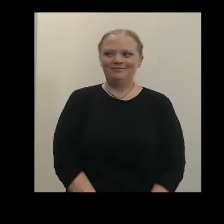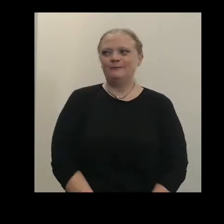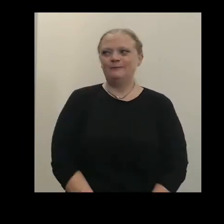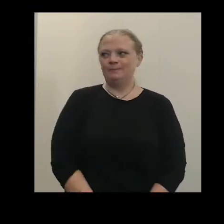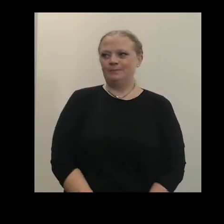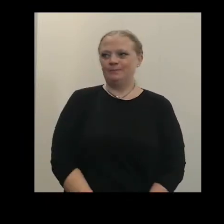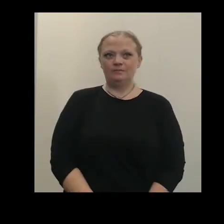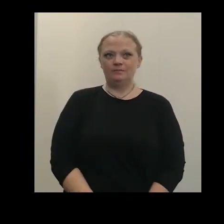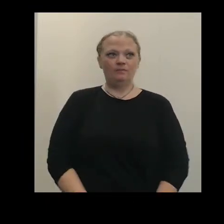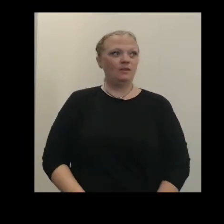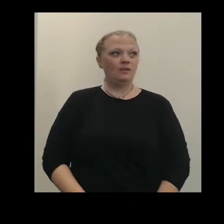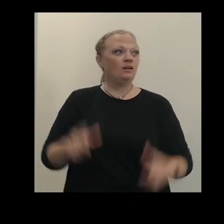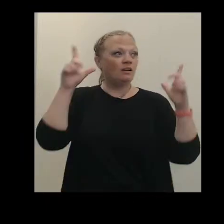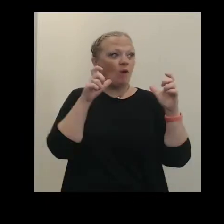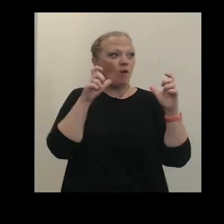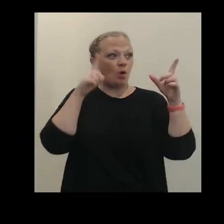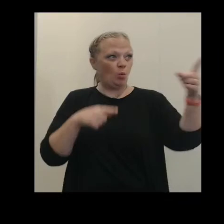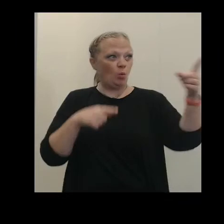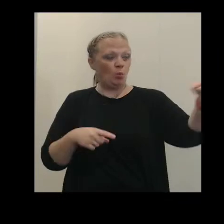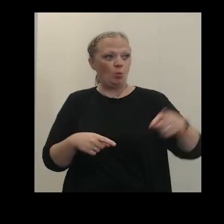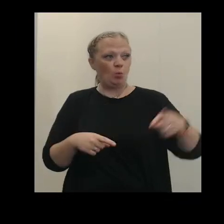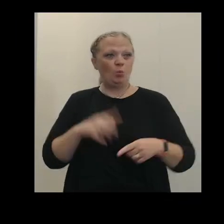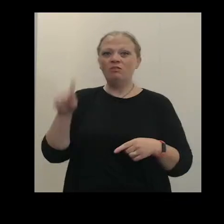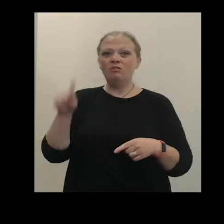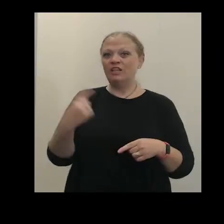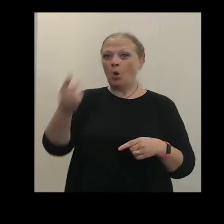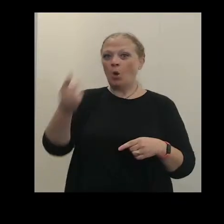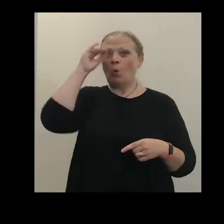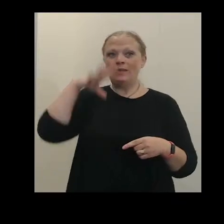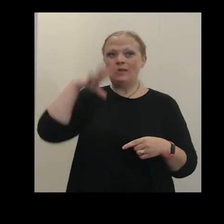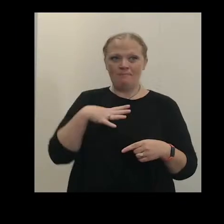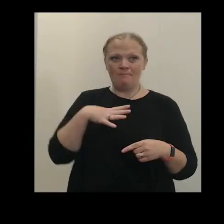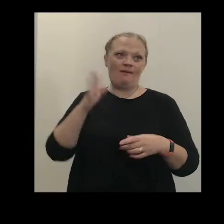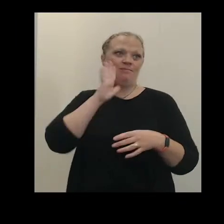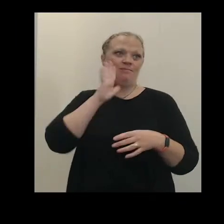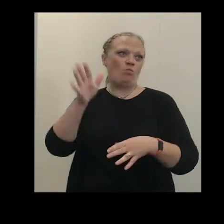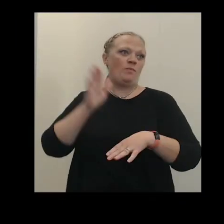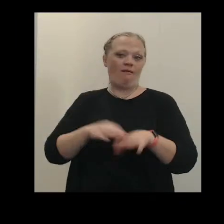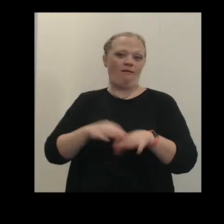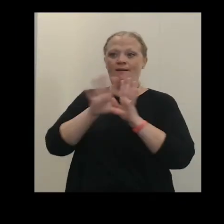Drew, why don't you get a photo of this? The only guy who gets photo in Erie County getting shot.